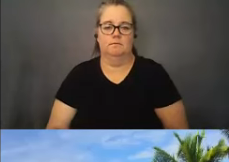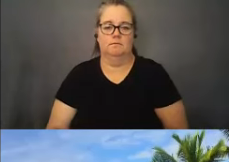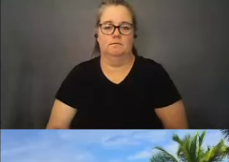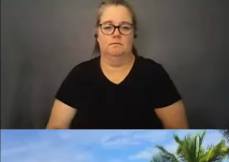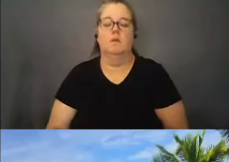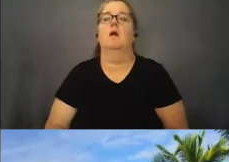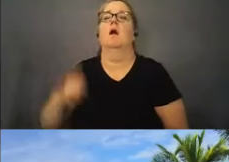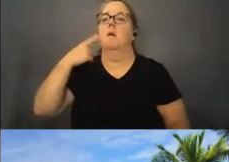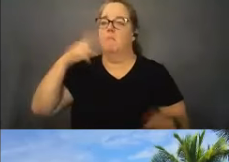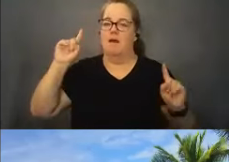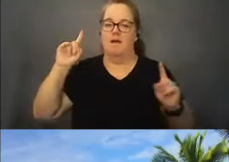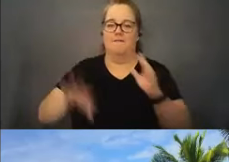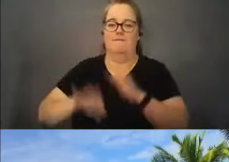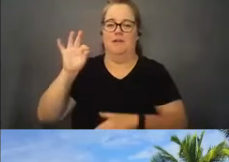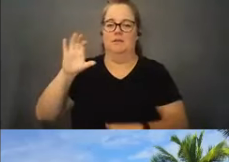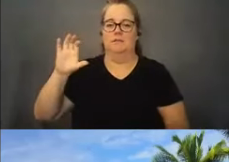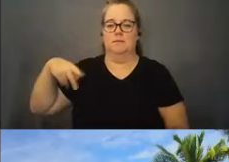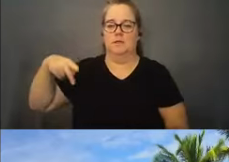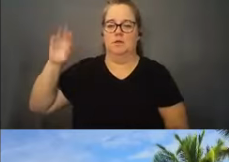There we go. CPR. Okay.